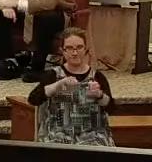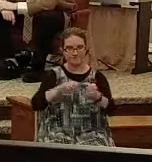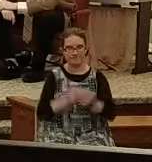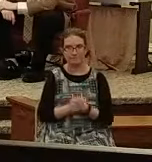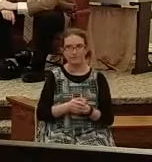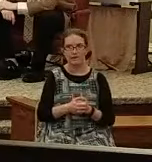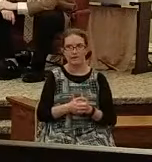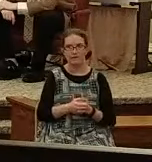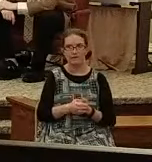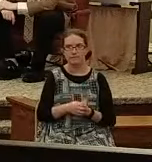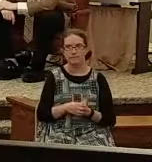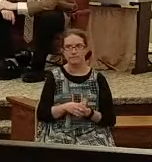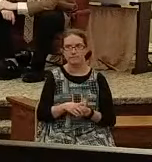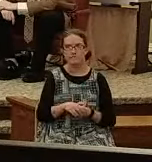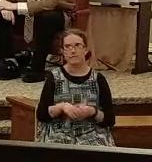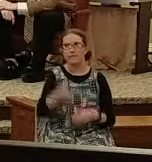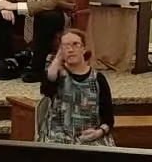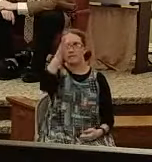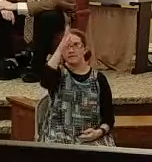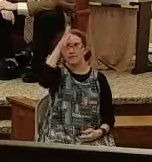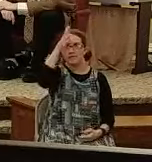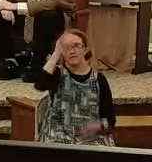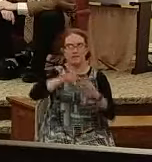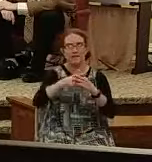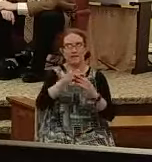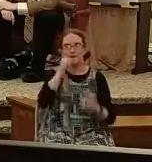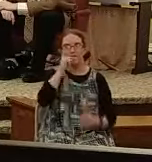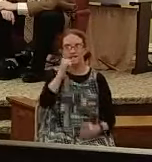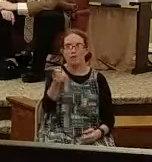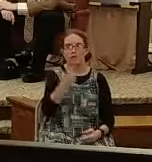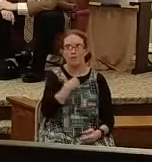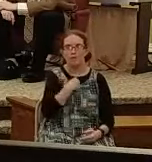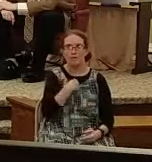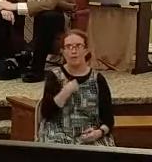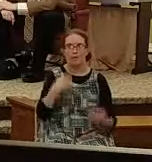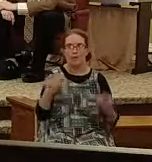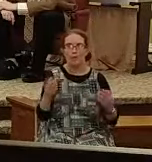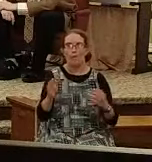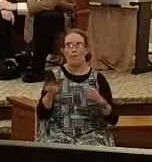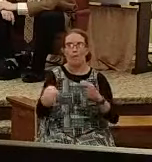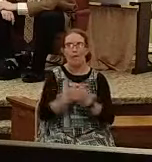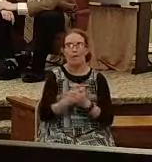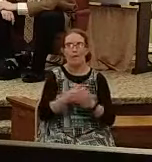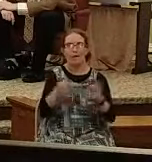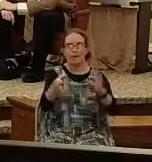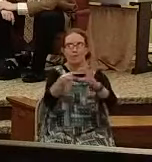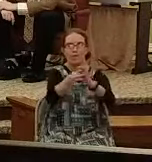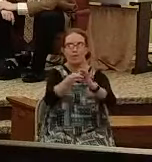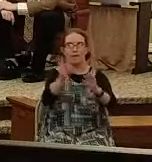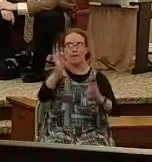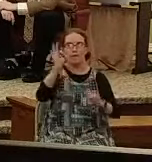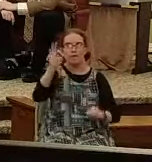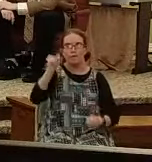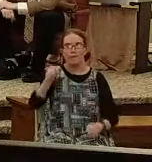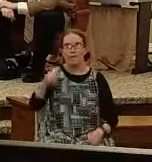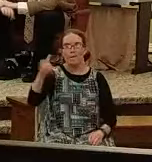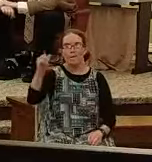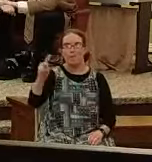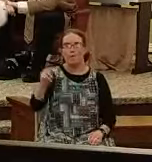And so my dad began to tell me, he said, what this is. This is part of Fort Polk. This is